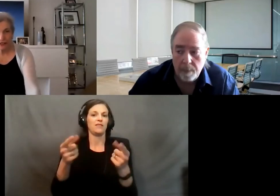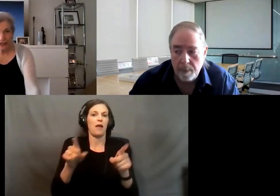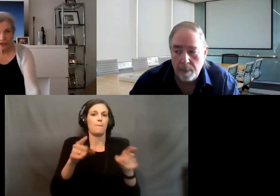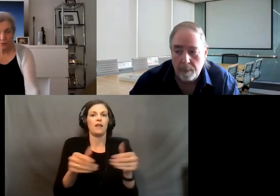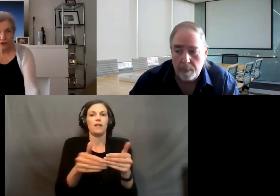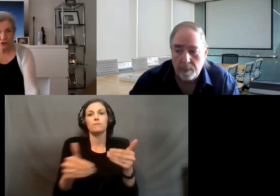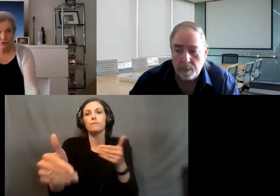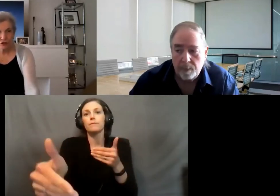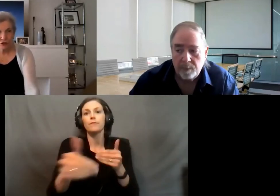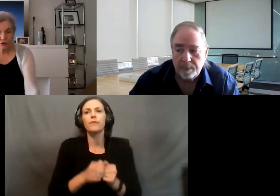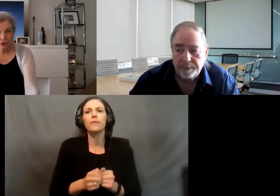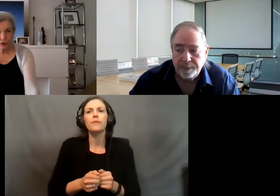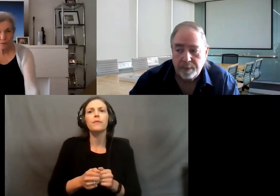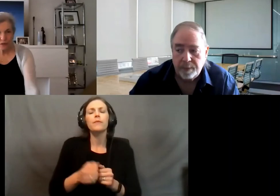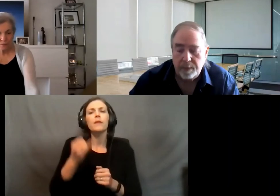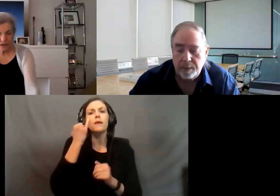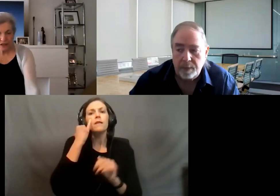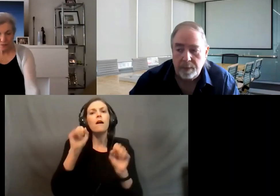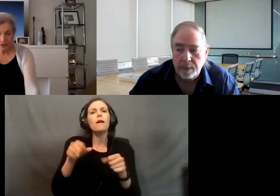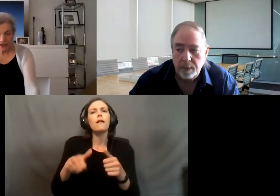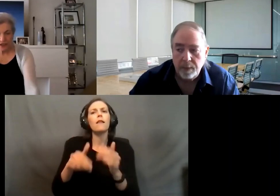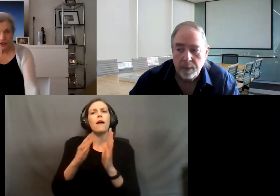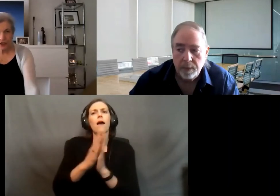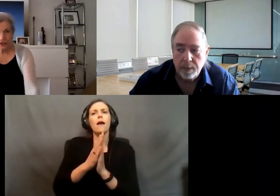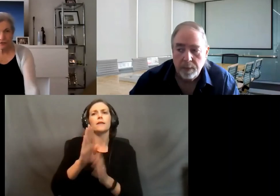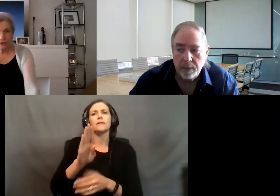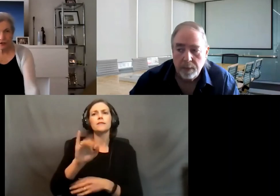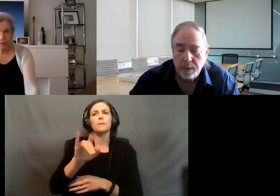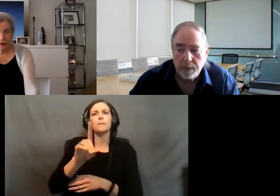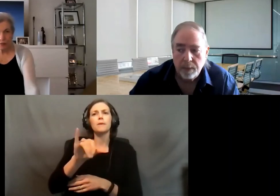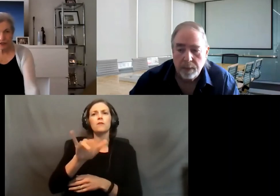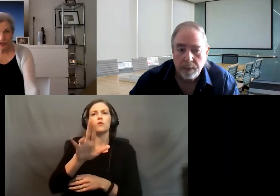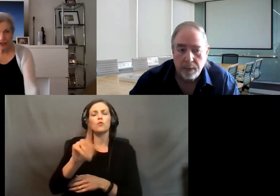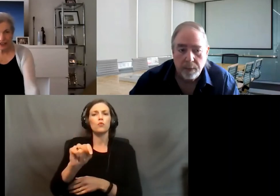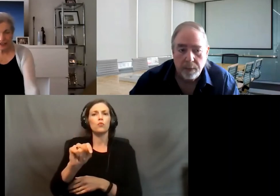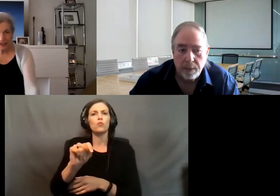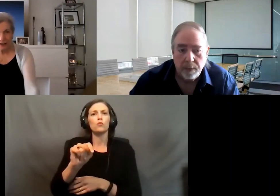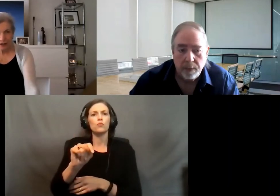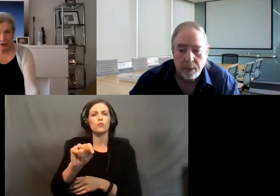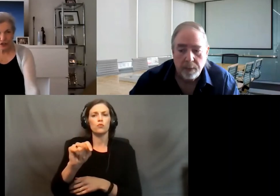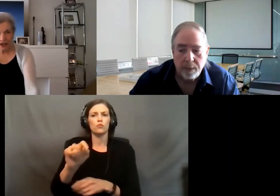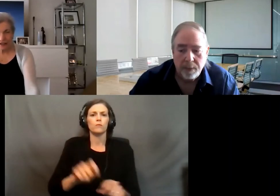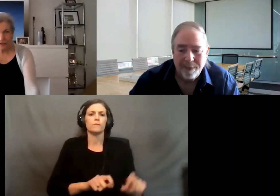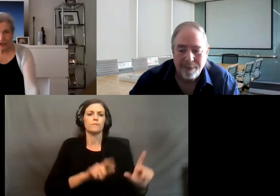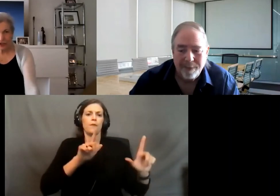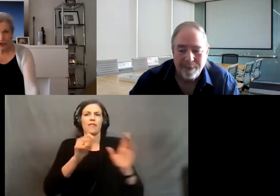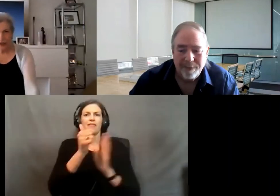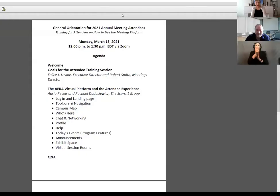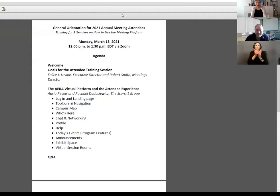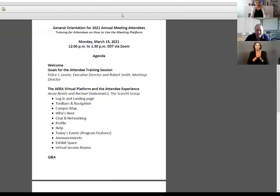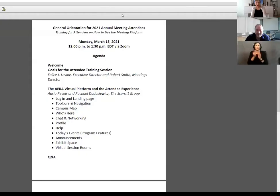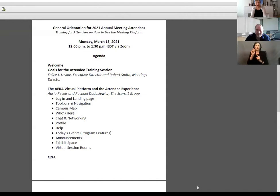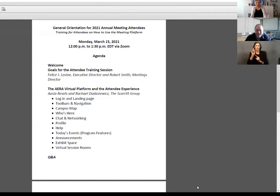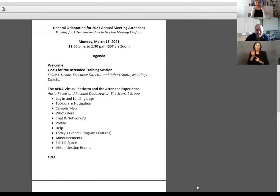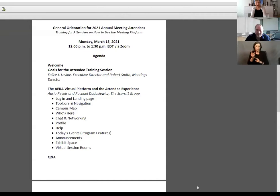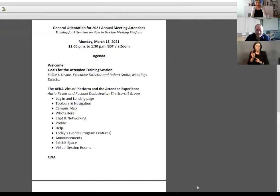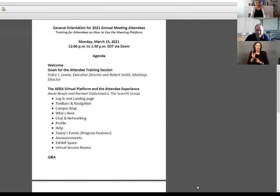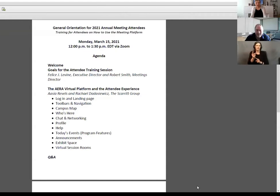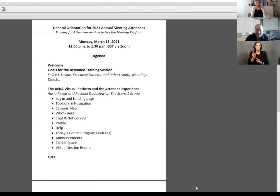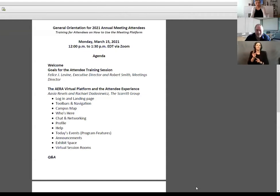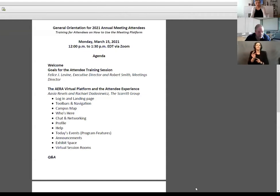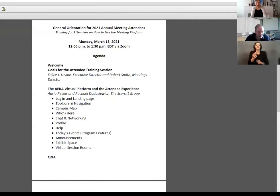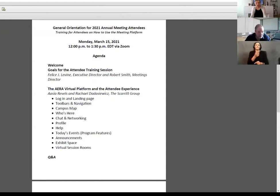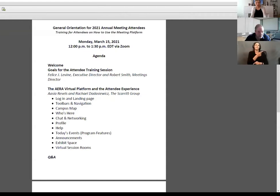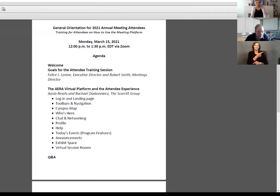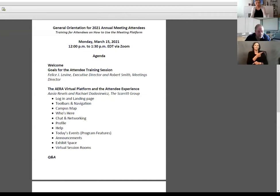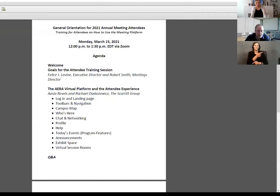if I can ask for you to pick up the agenda for the moment again. It was kind of the screen share as